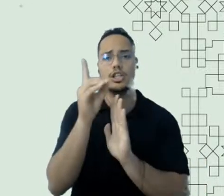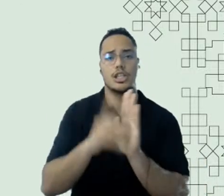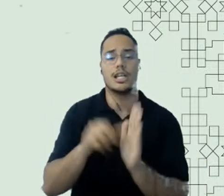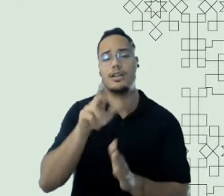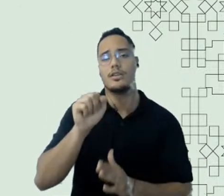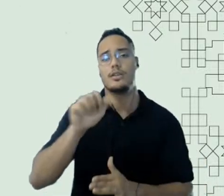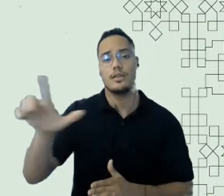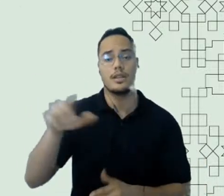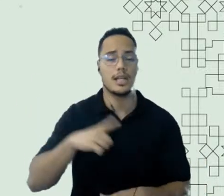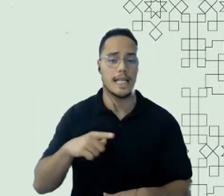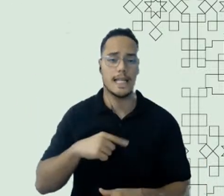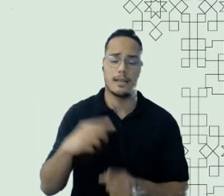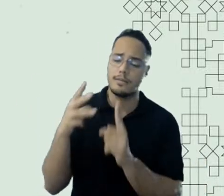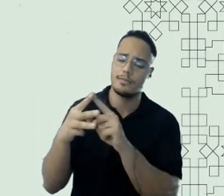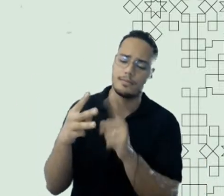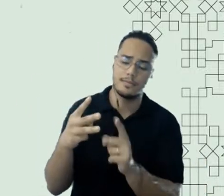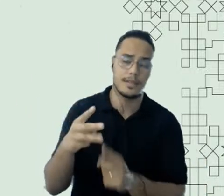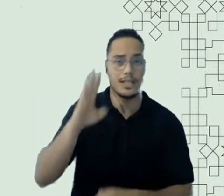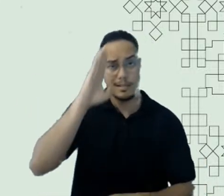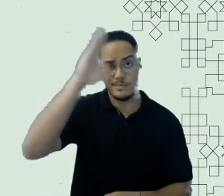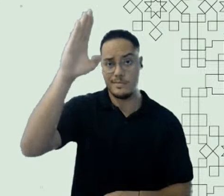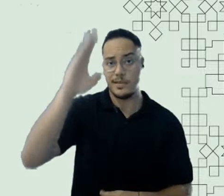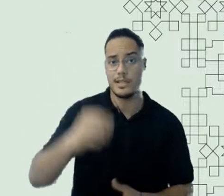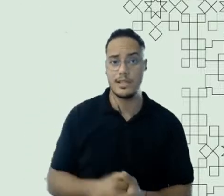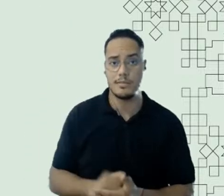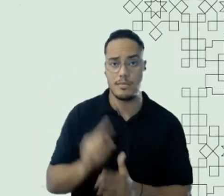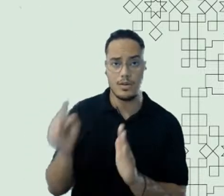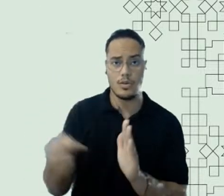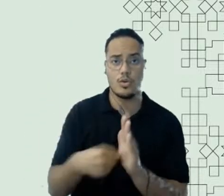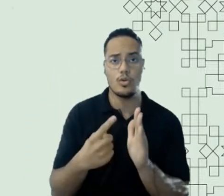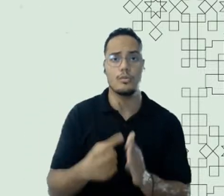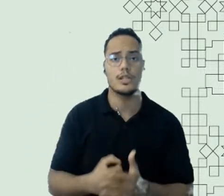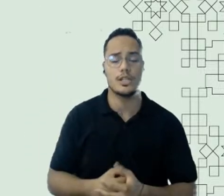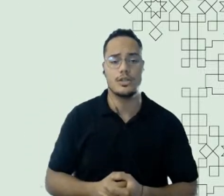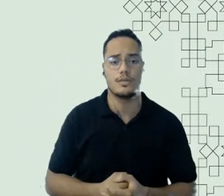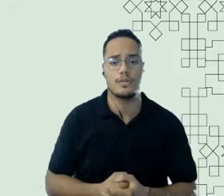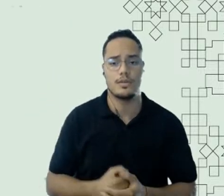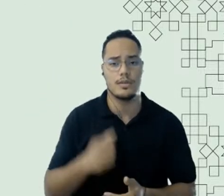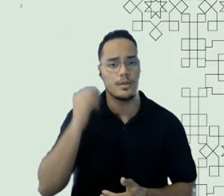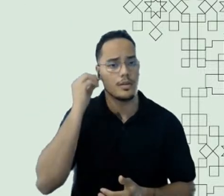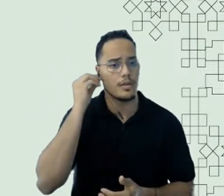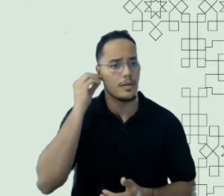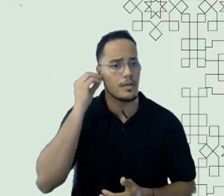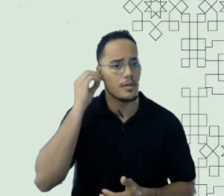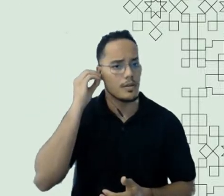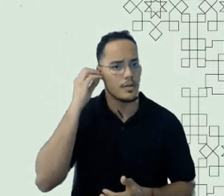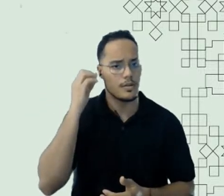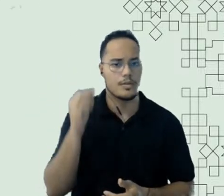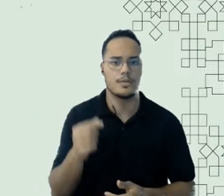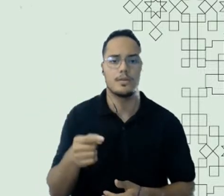specific objective in that directive. The first one is to ensure that